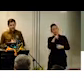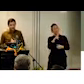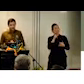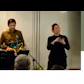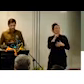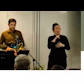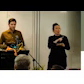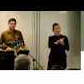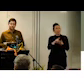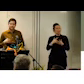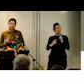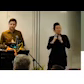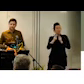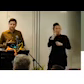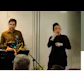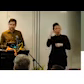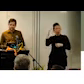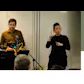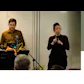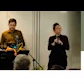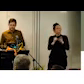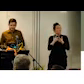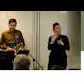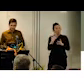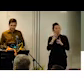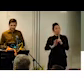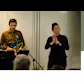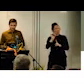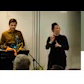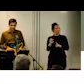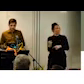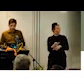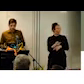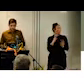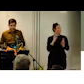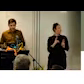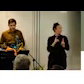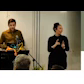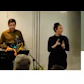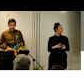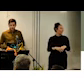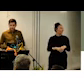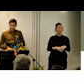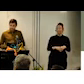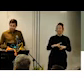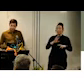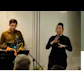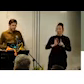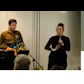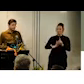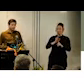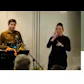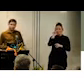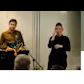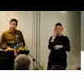this in older adults to see if this actually can improve our memory as we get older. So stay